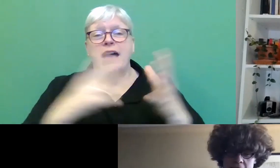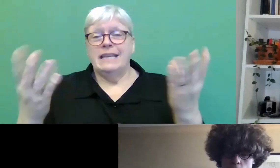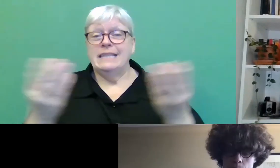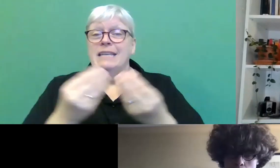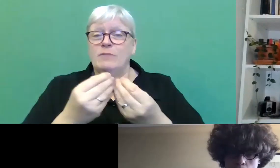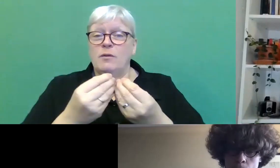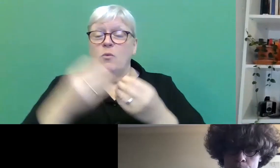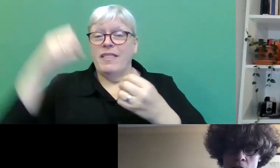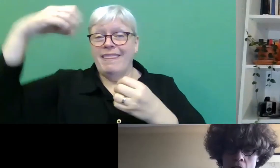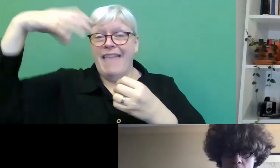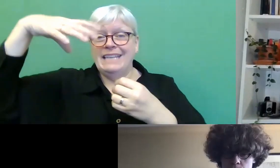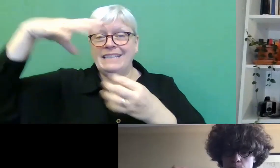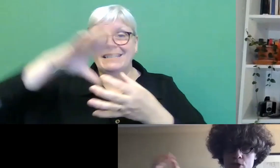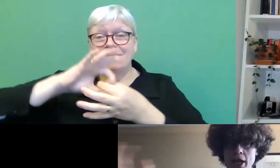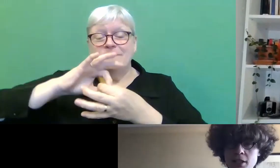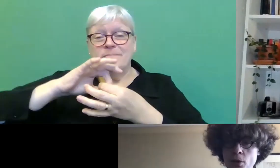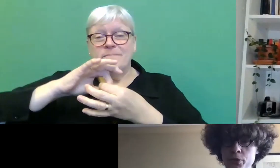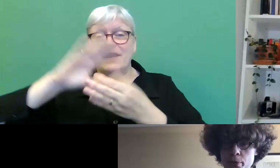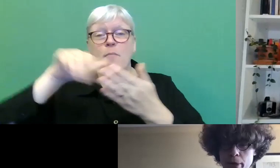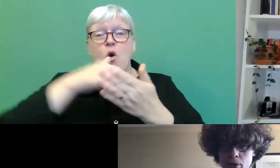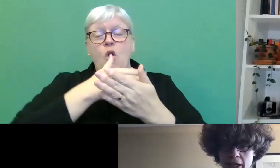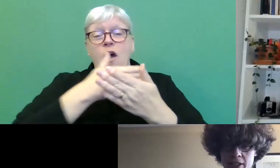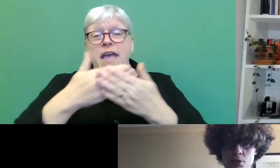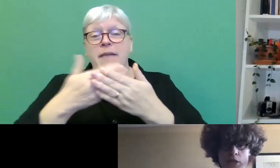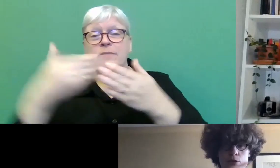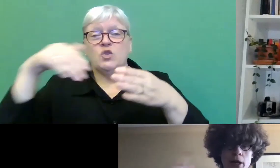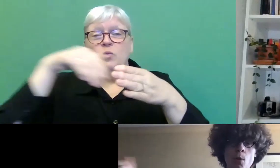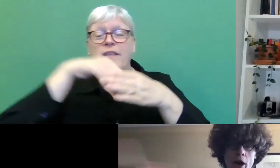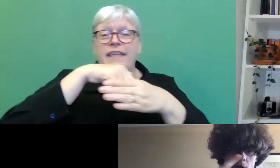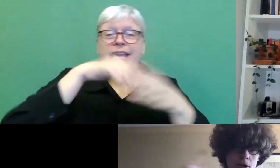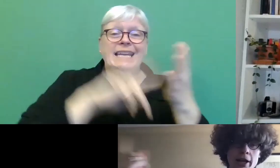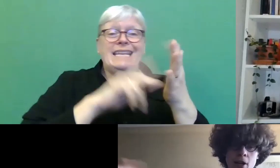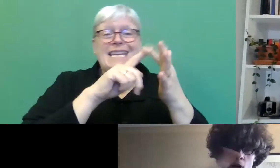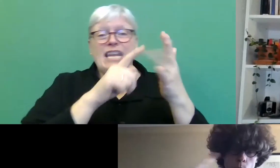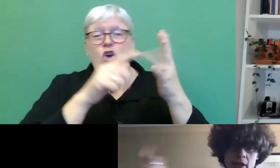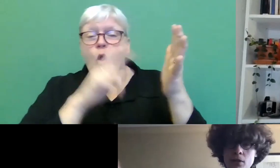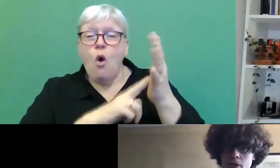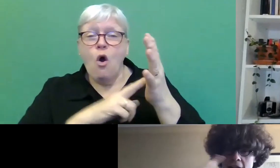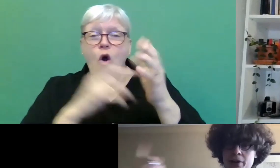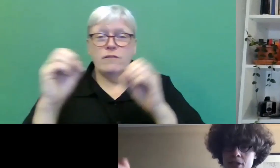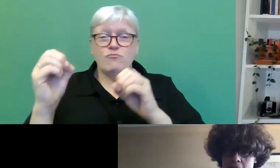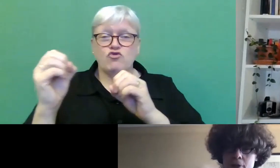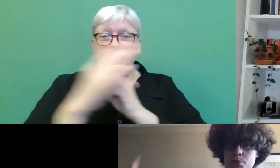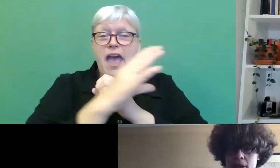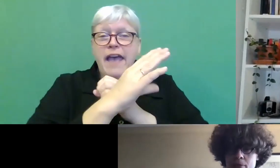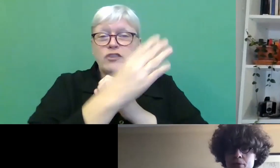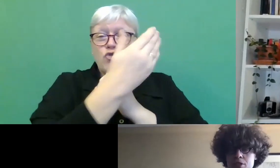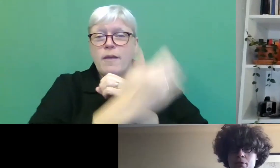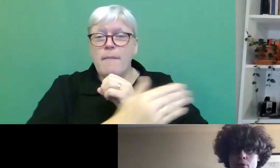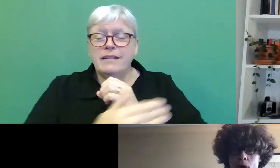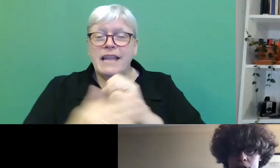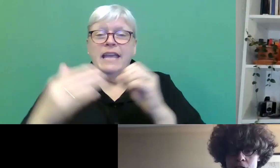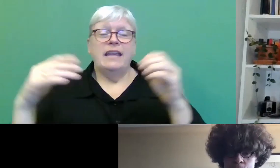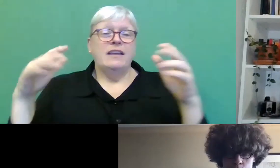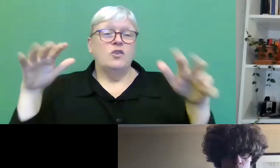like neon bulbs, others were projected onto the buildings. There was this big wild like wheel carousel spinning around some